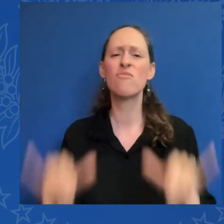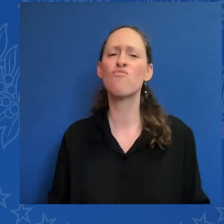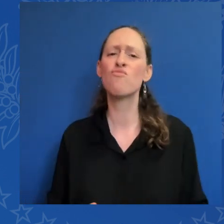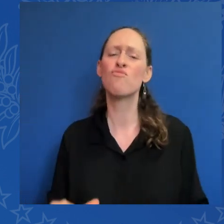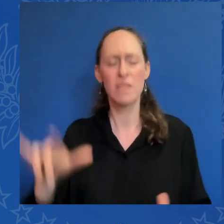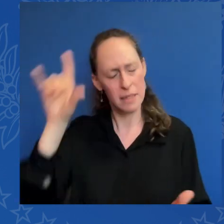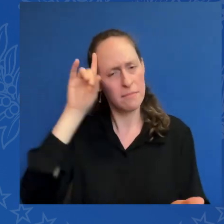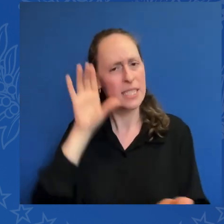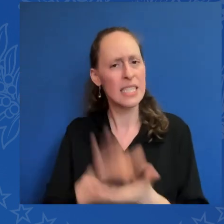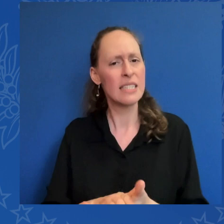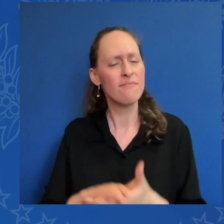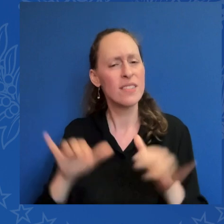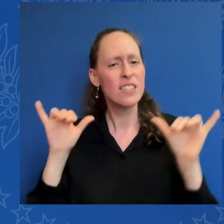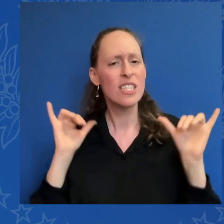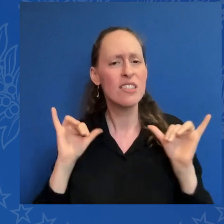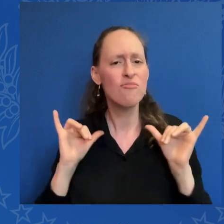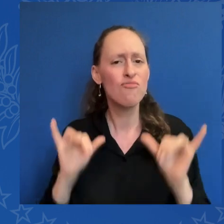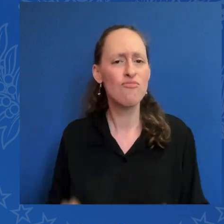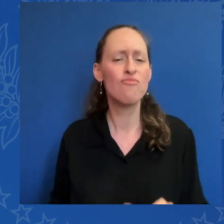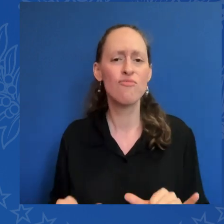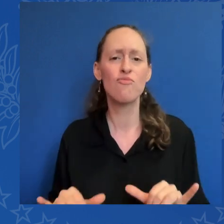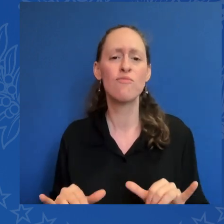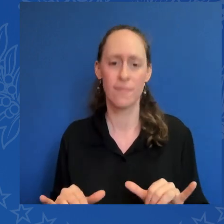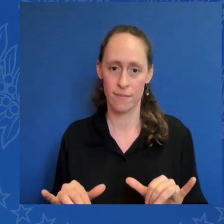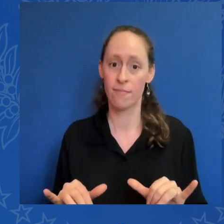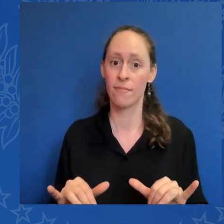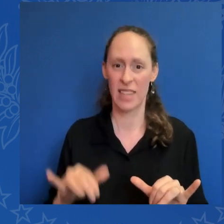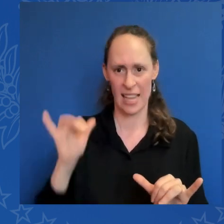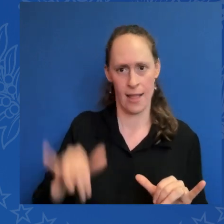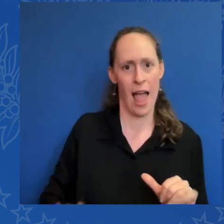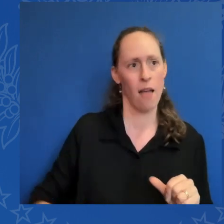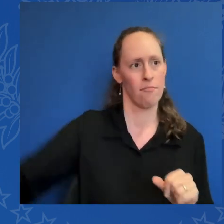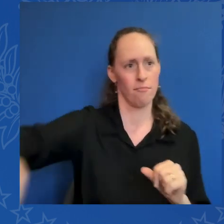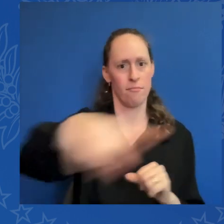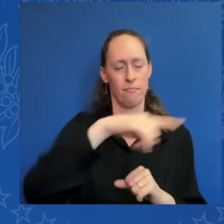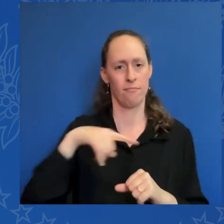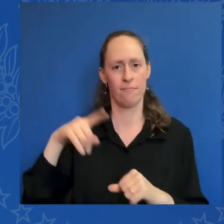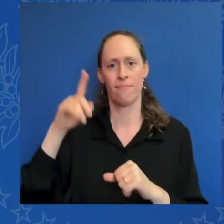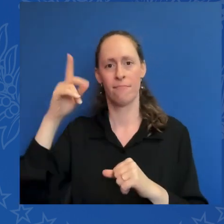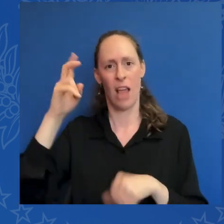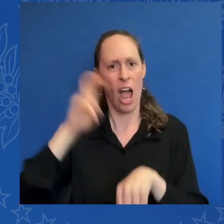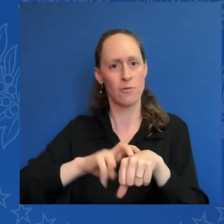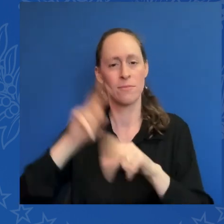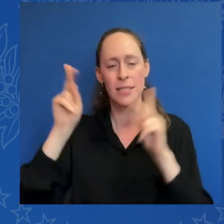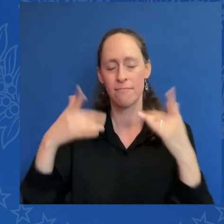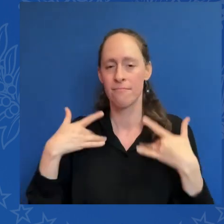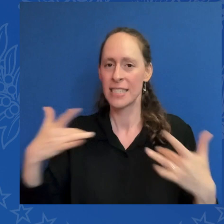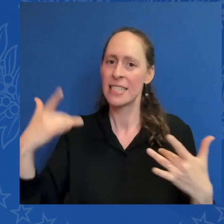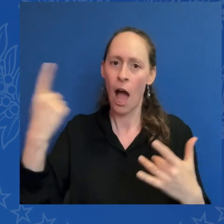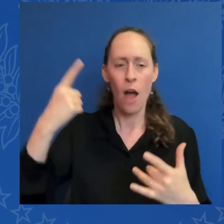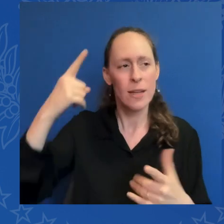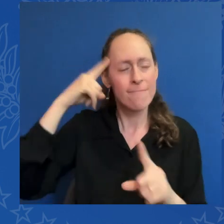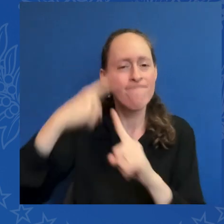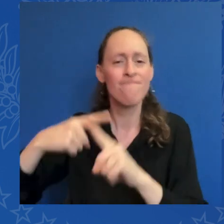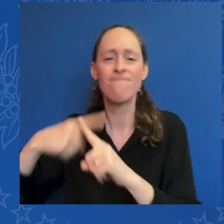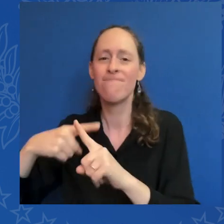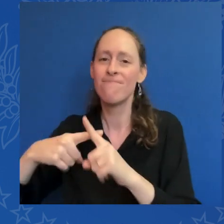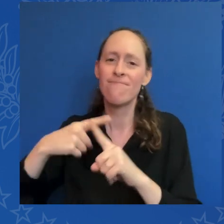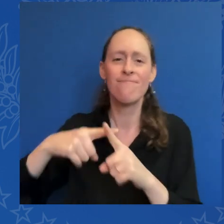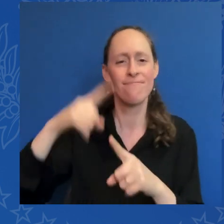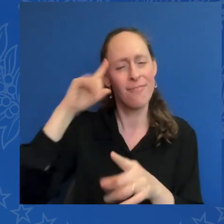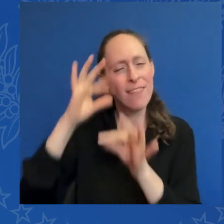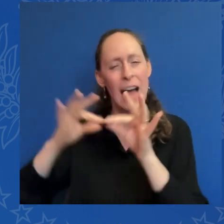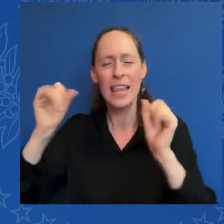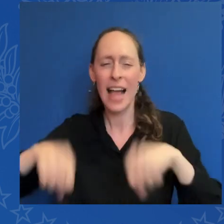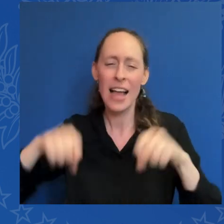faith." I think that's what we are. We keep the faith. I'm not talking about religion per se. I'm talking about keeping the faith